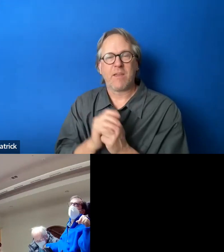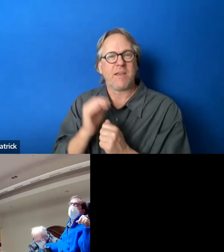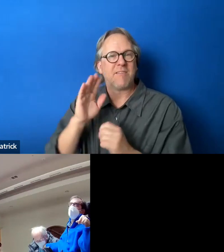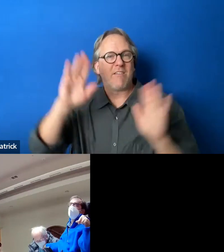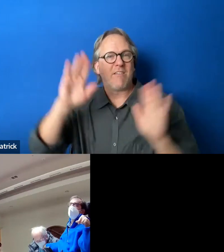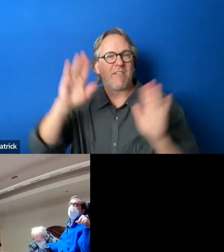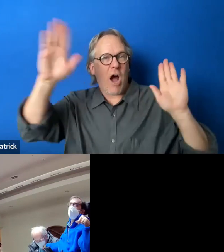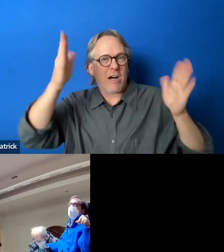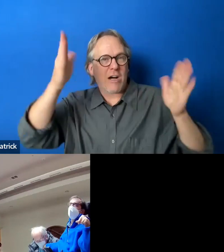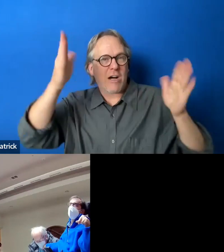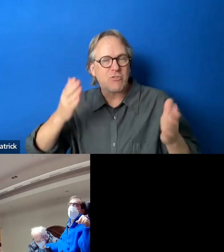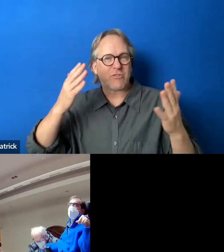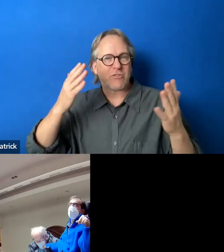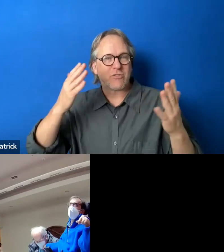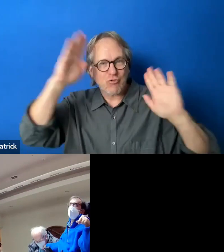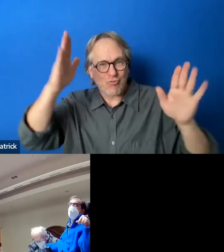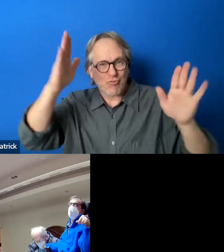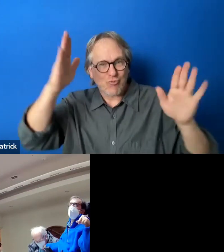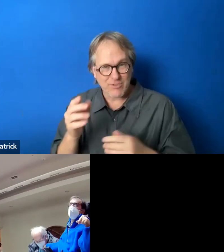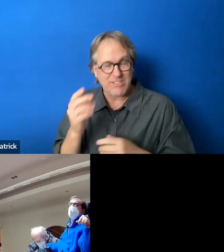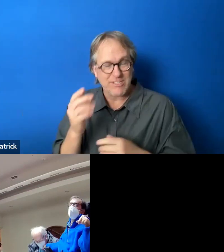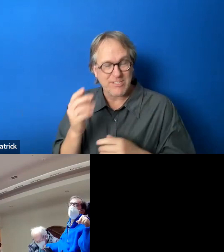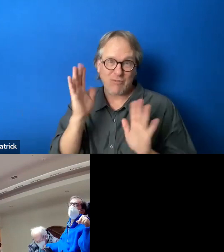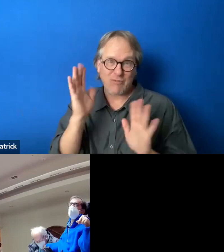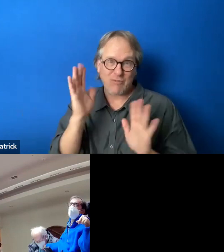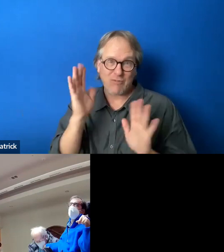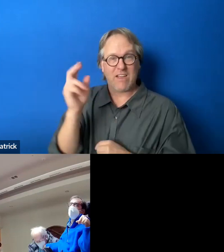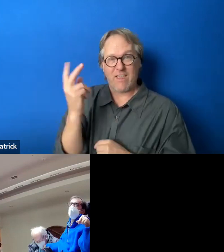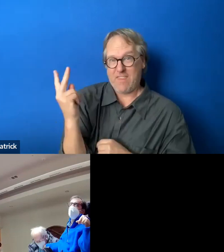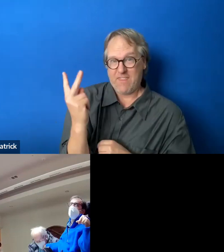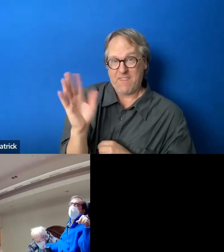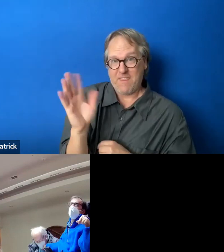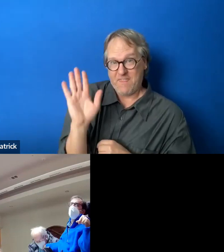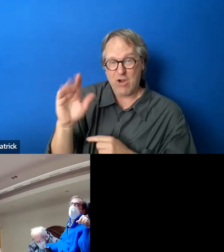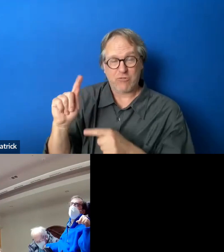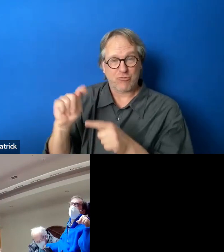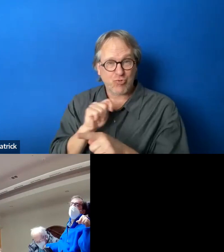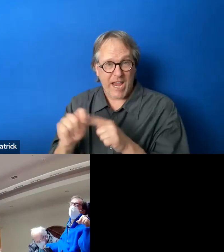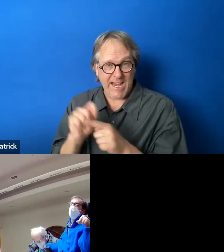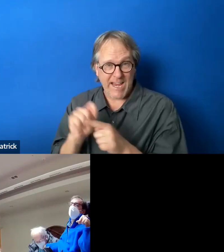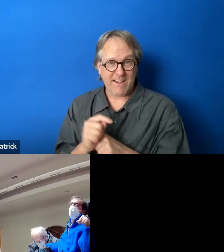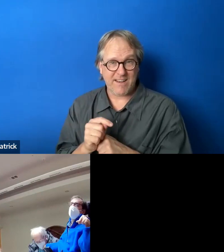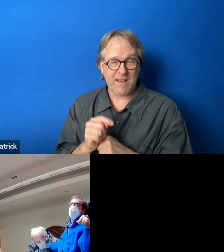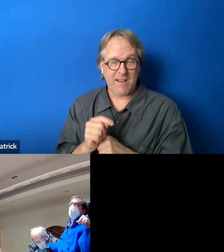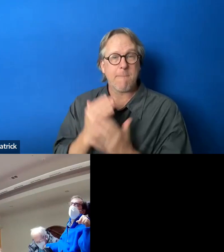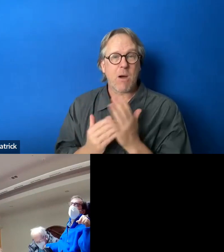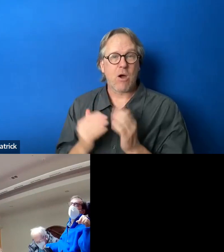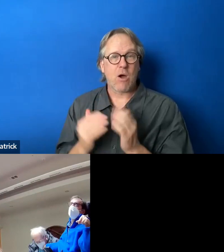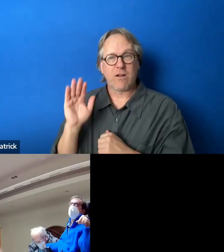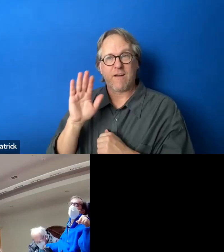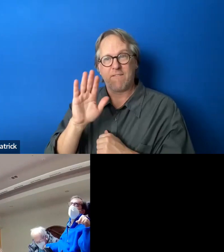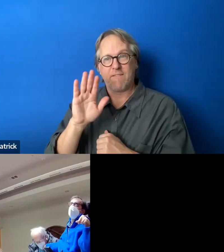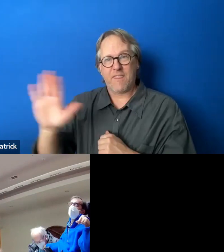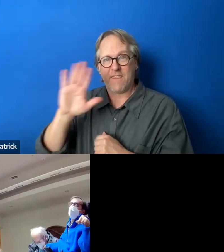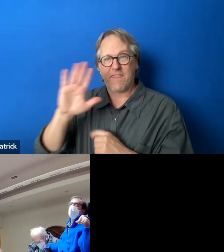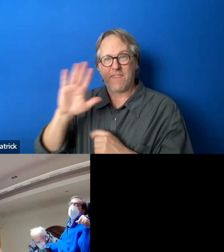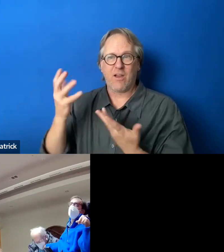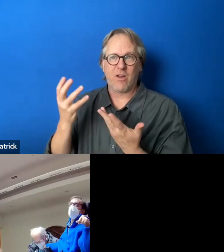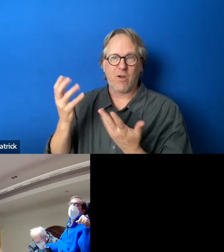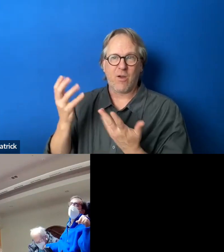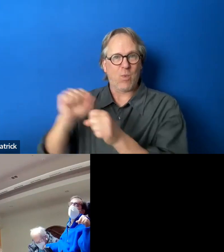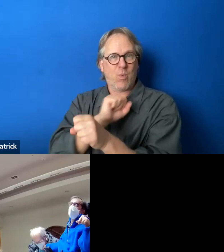all were part of their training and part of the ethos that they bring to the